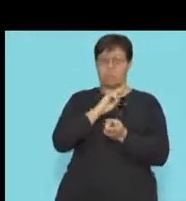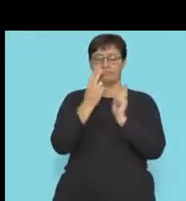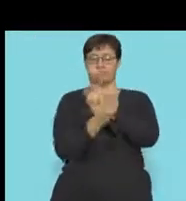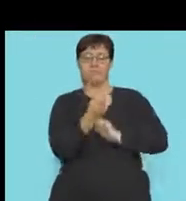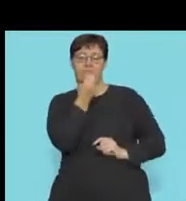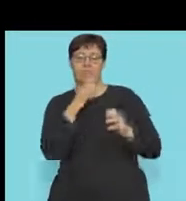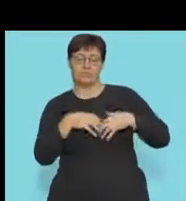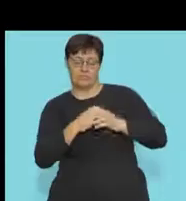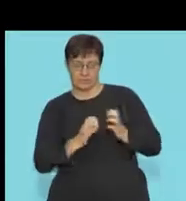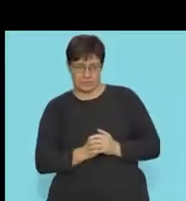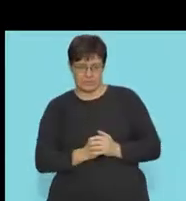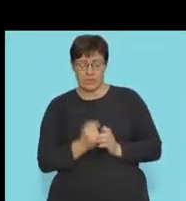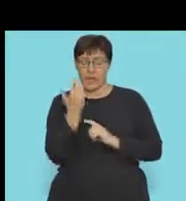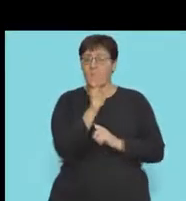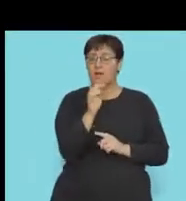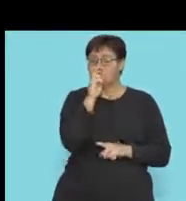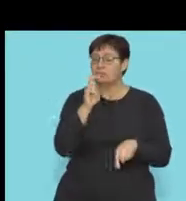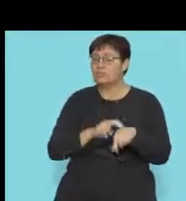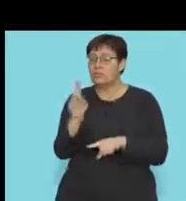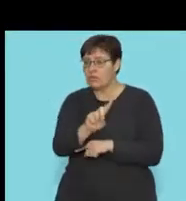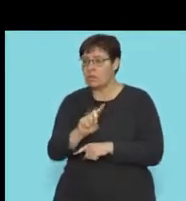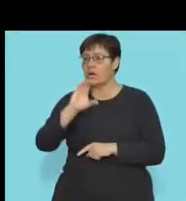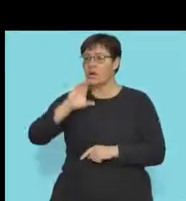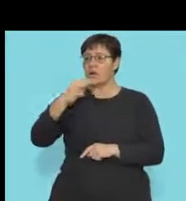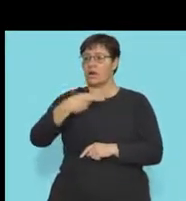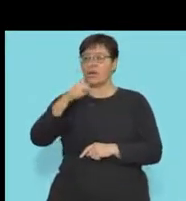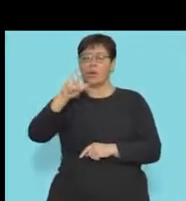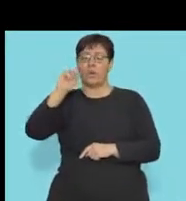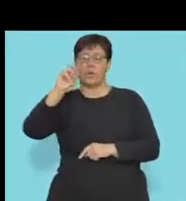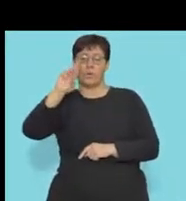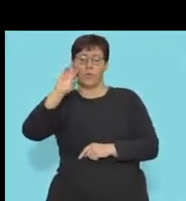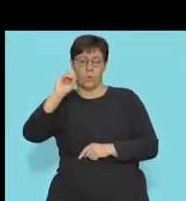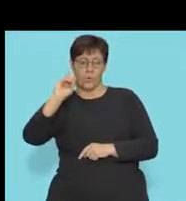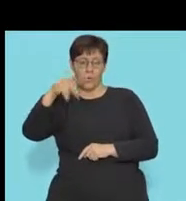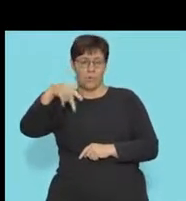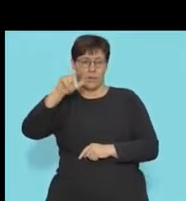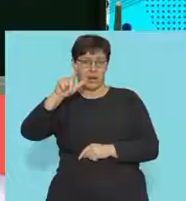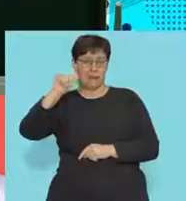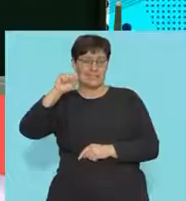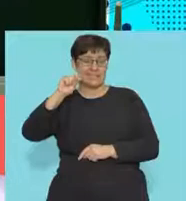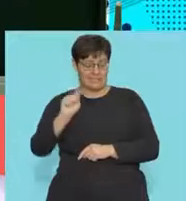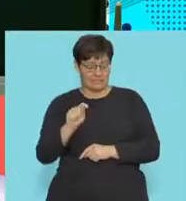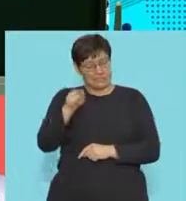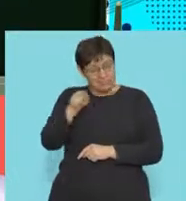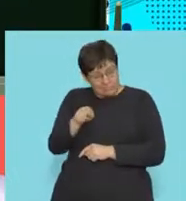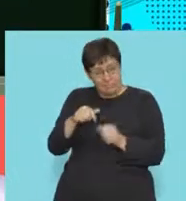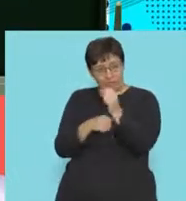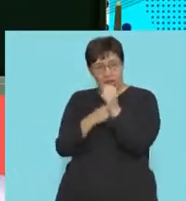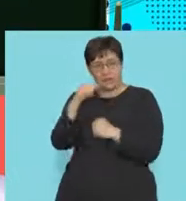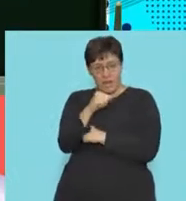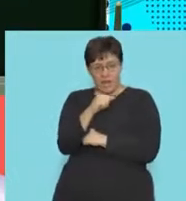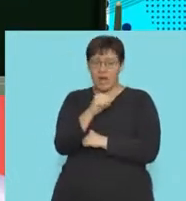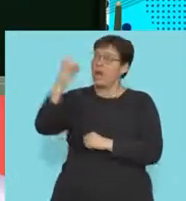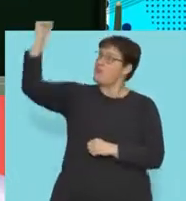an important organelle called the chloroplast. Again, the chloroplast is that structure that is able to trap